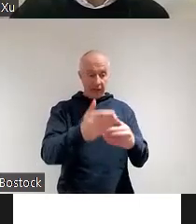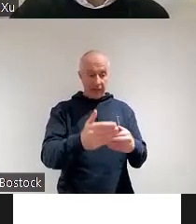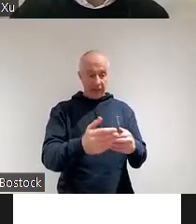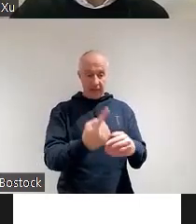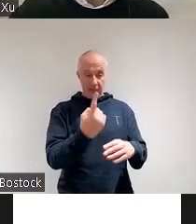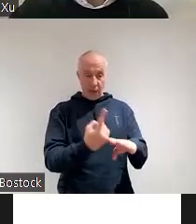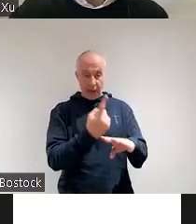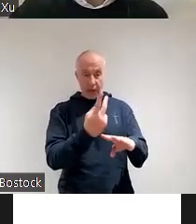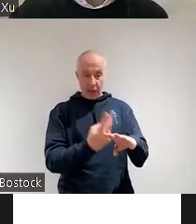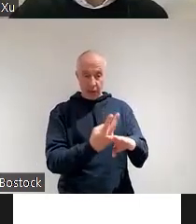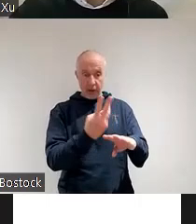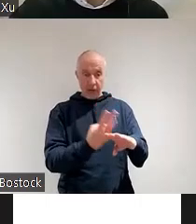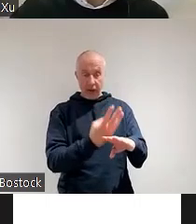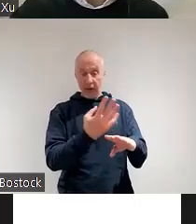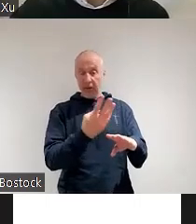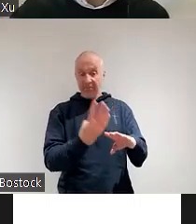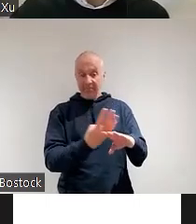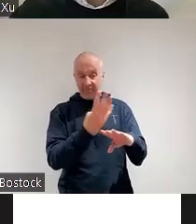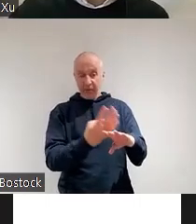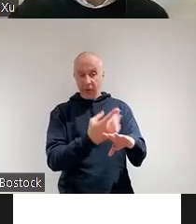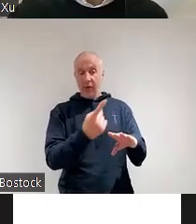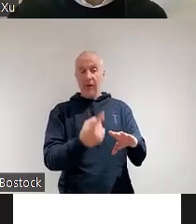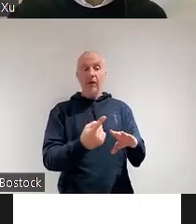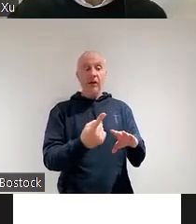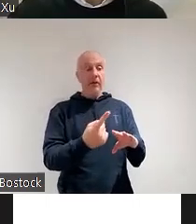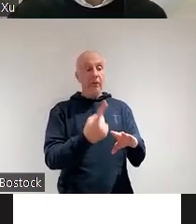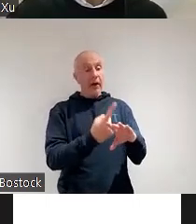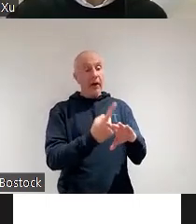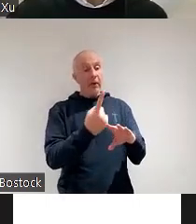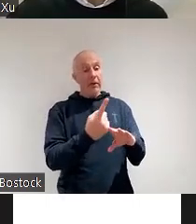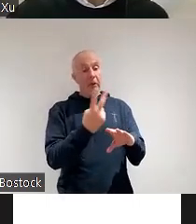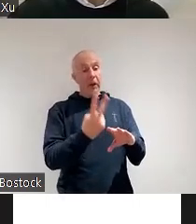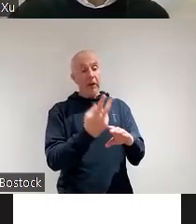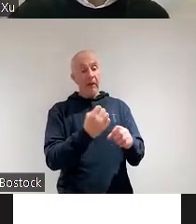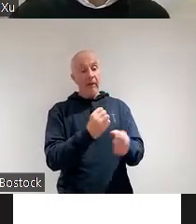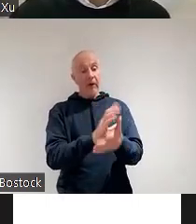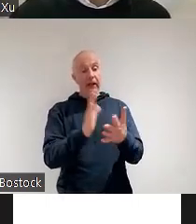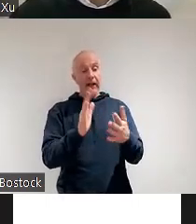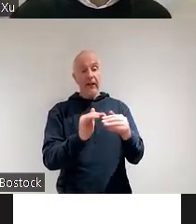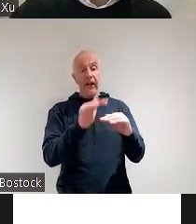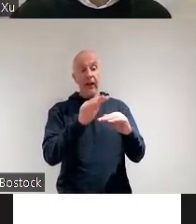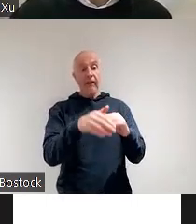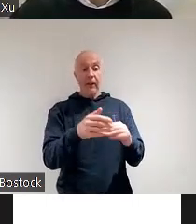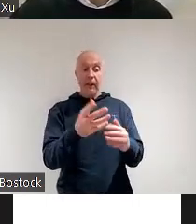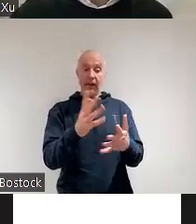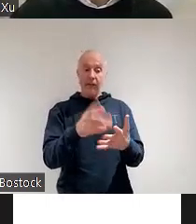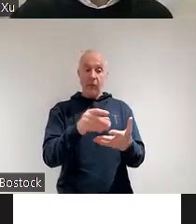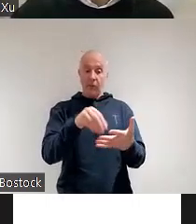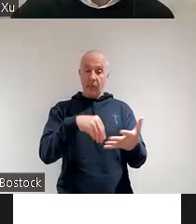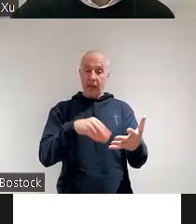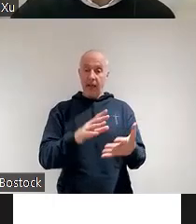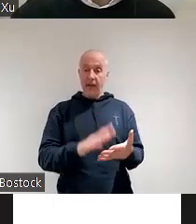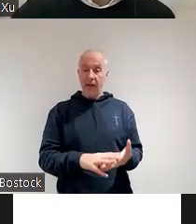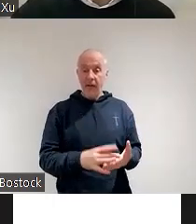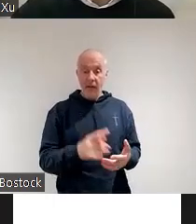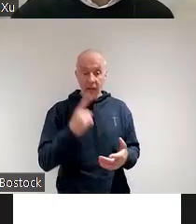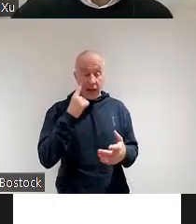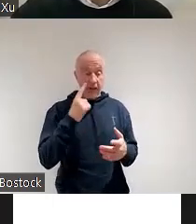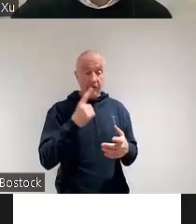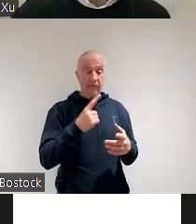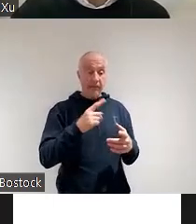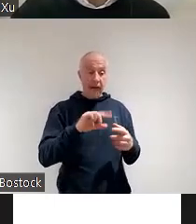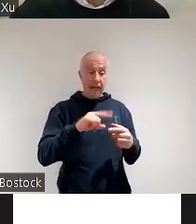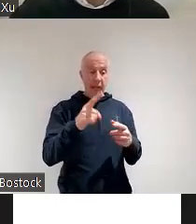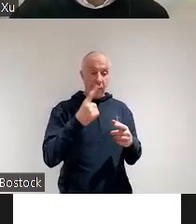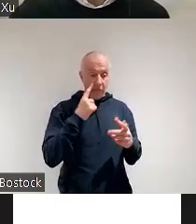for free for 2 hours, but after that you have to pay for it. They can also generate a report. They can look at the end of each month how many chargers has been